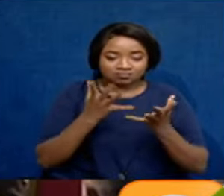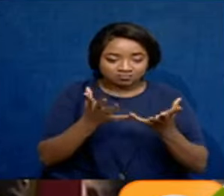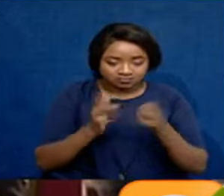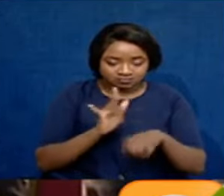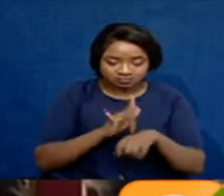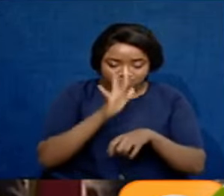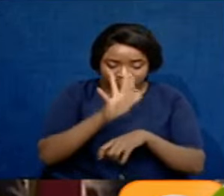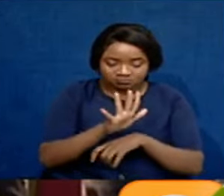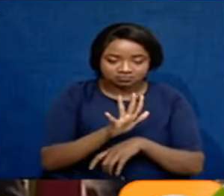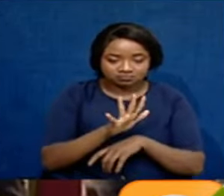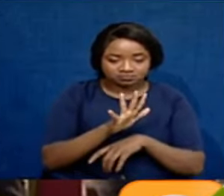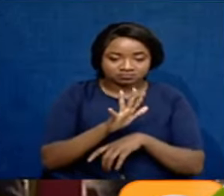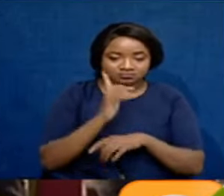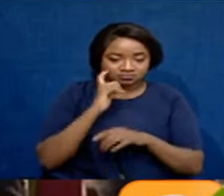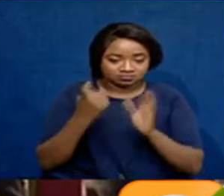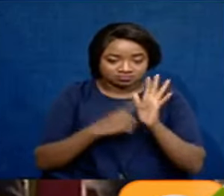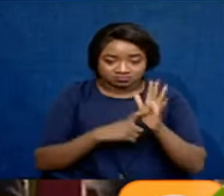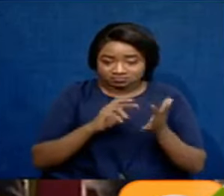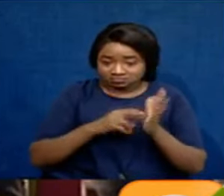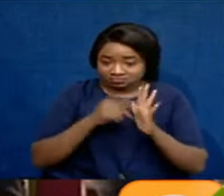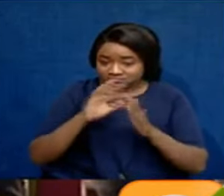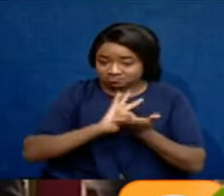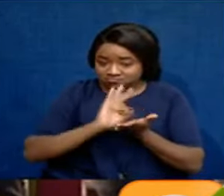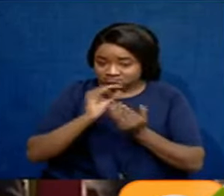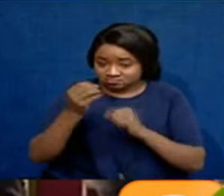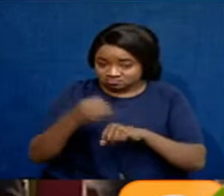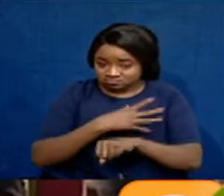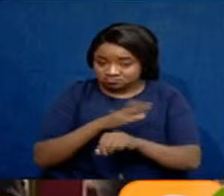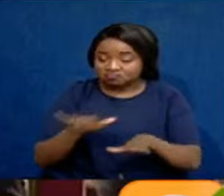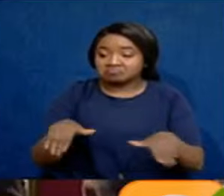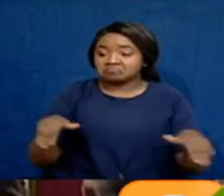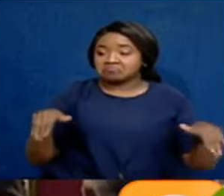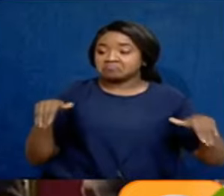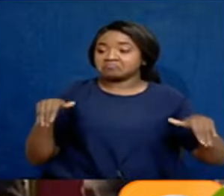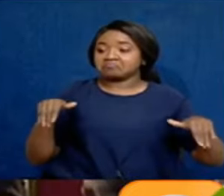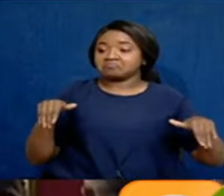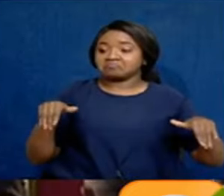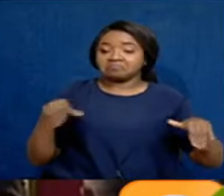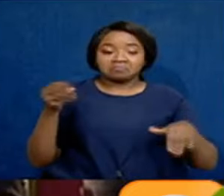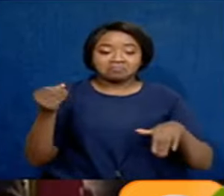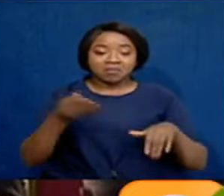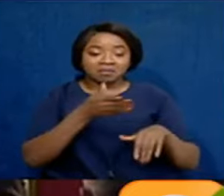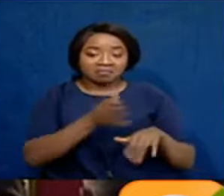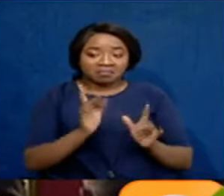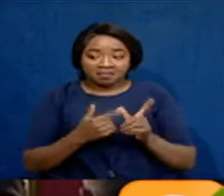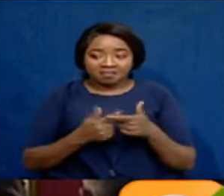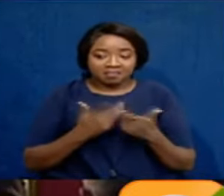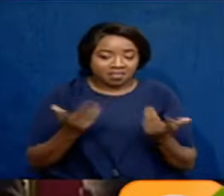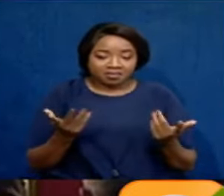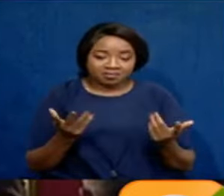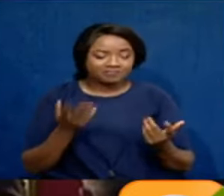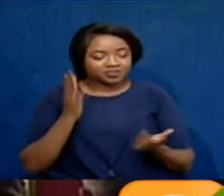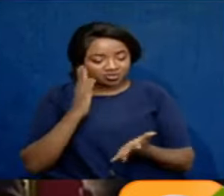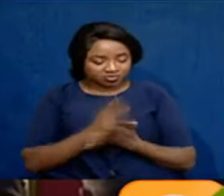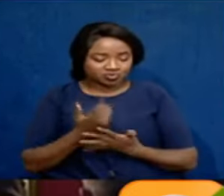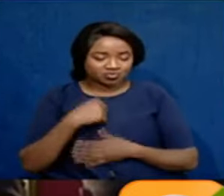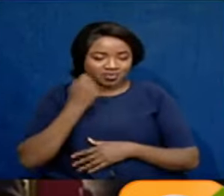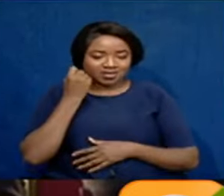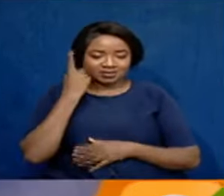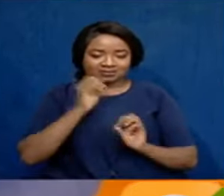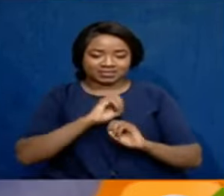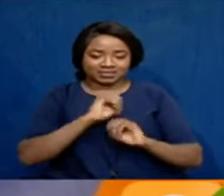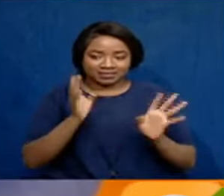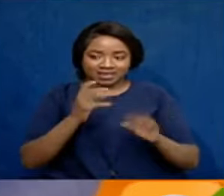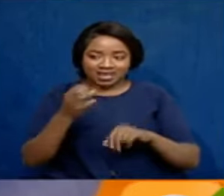cancer wait for those funds to be available? We know, we appreciate cancer does not wait,